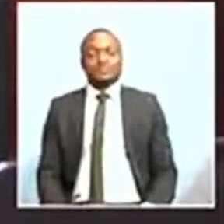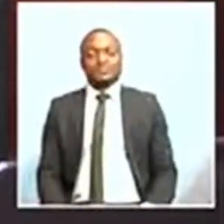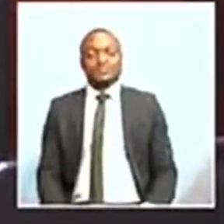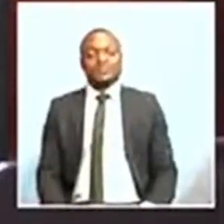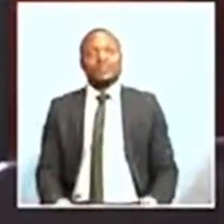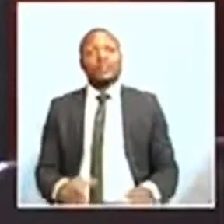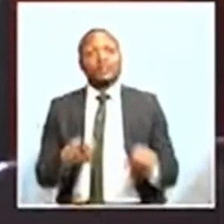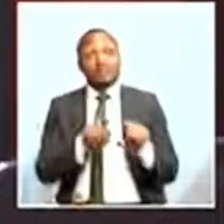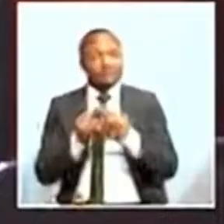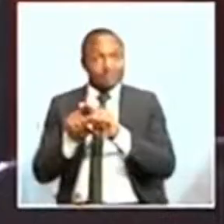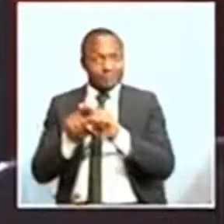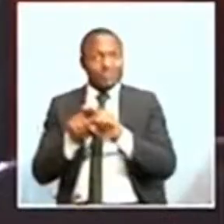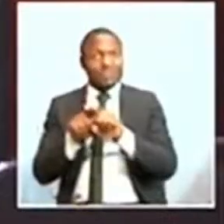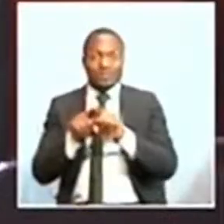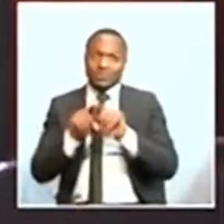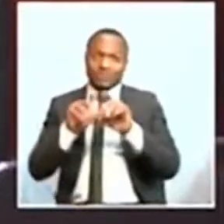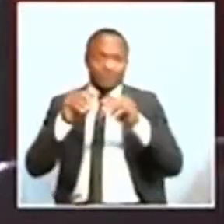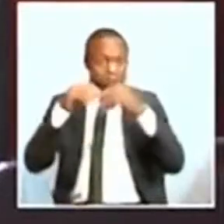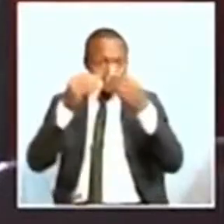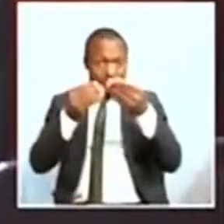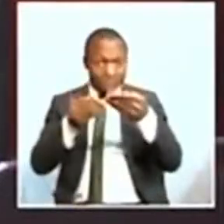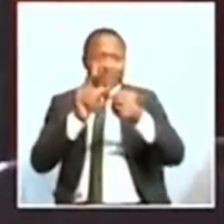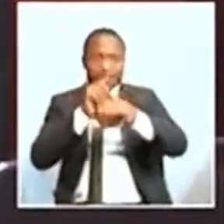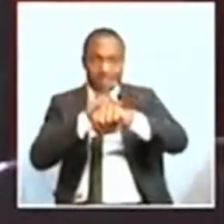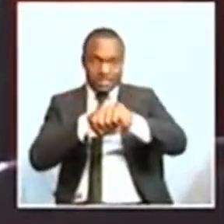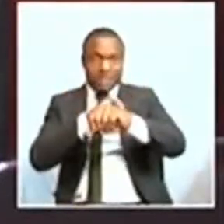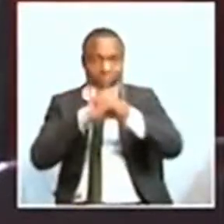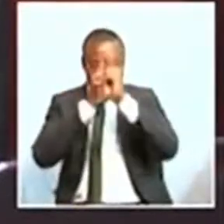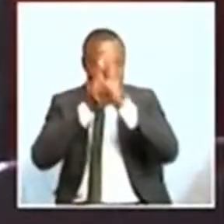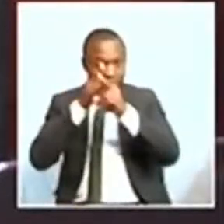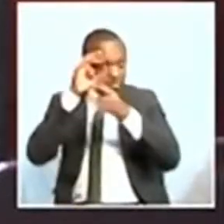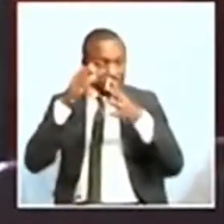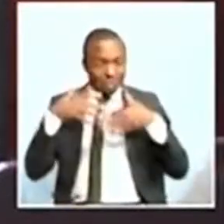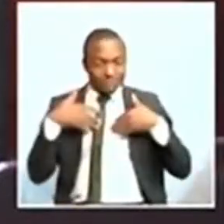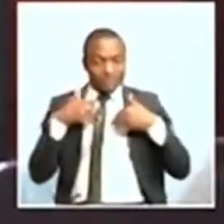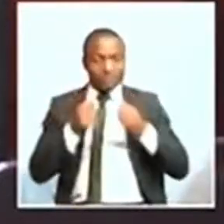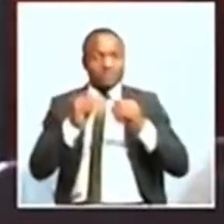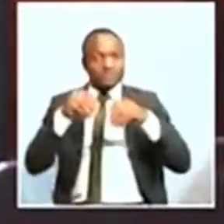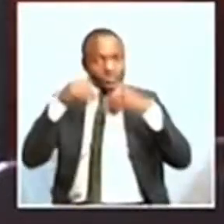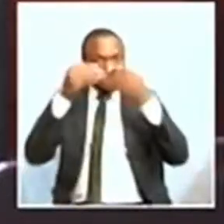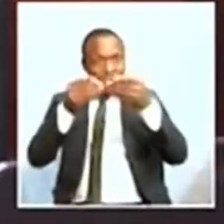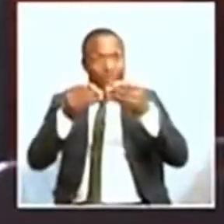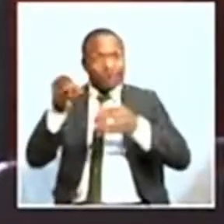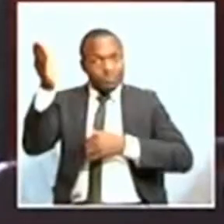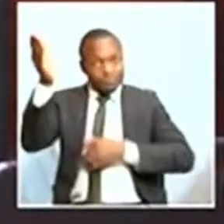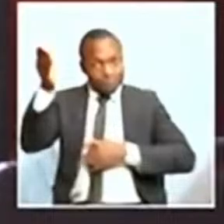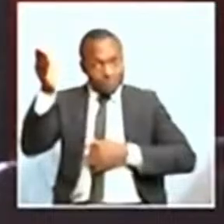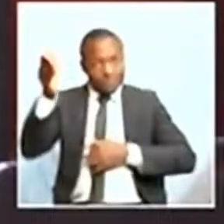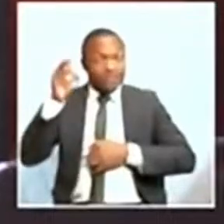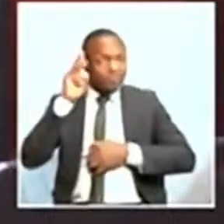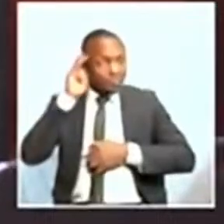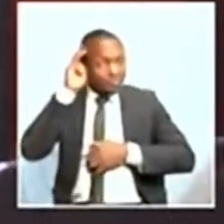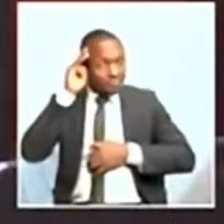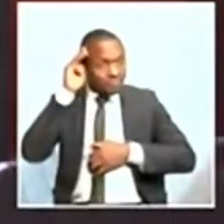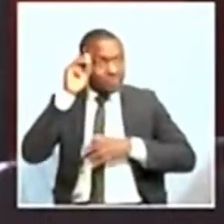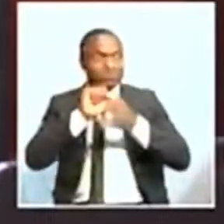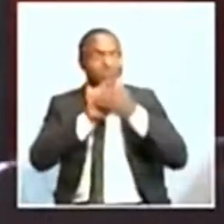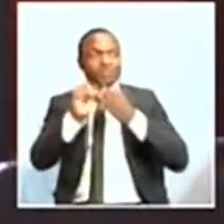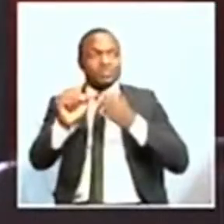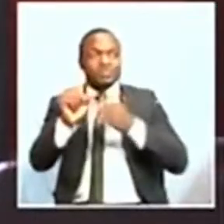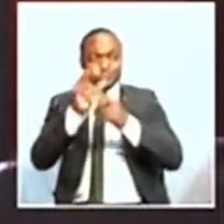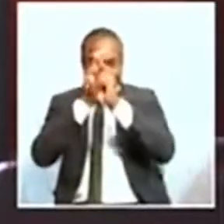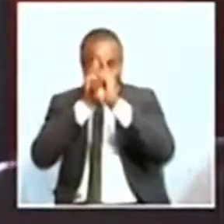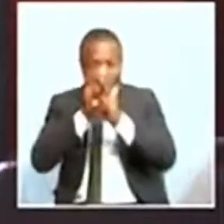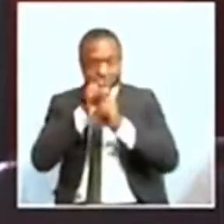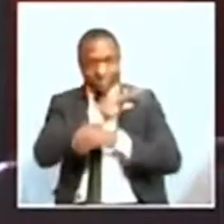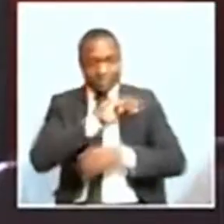I have also permitted the Honorable Minister of Health to present a ministerial statement.